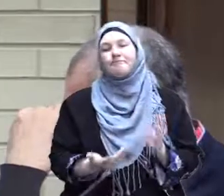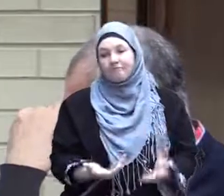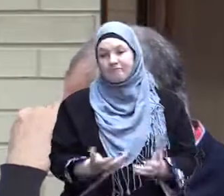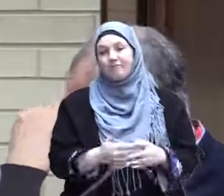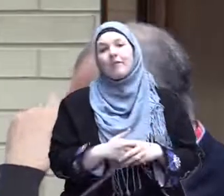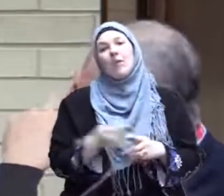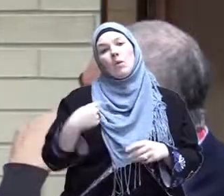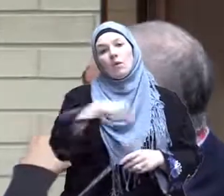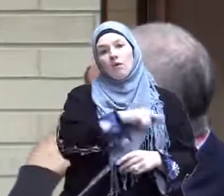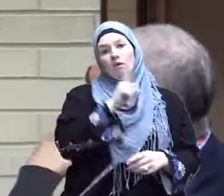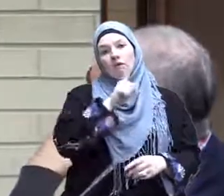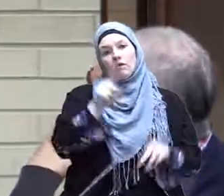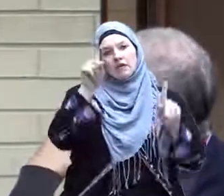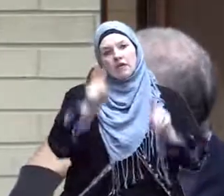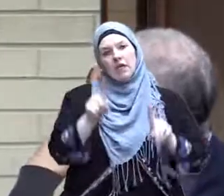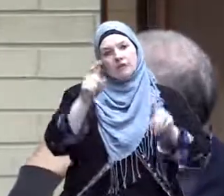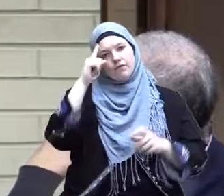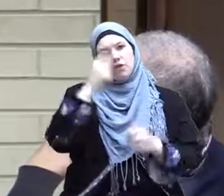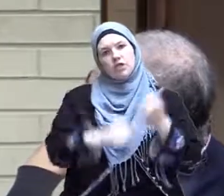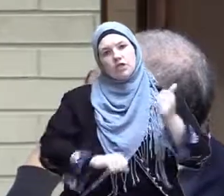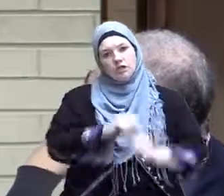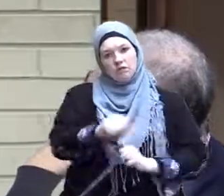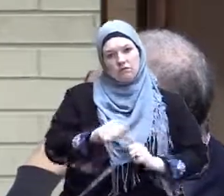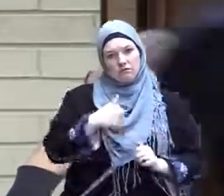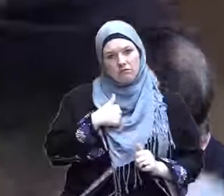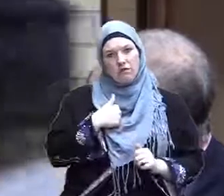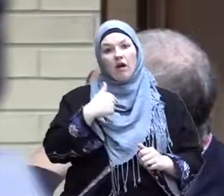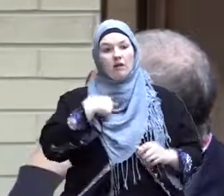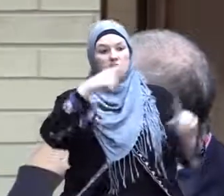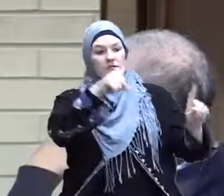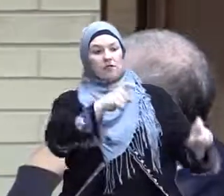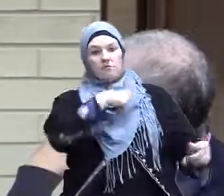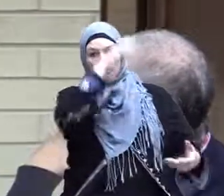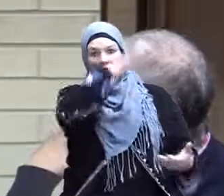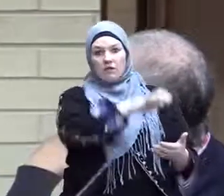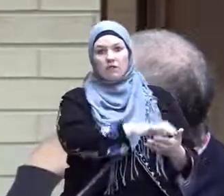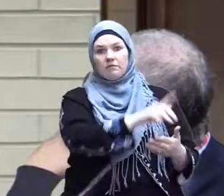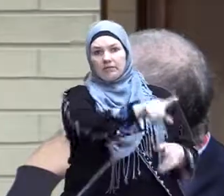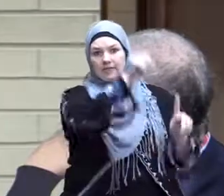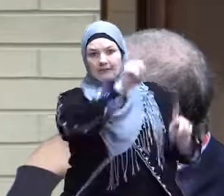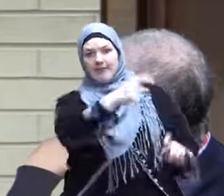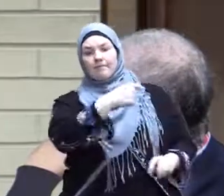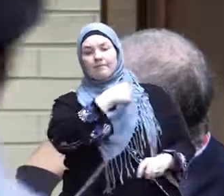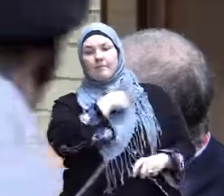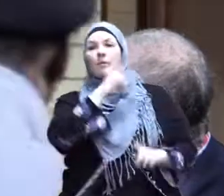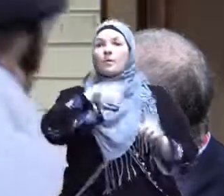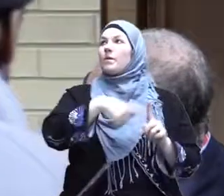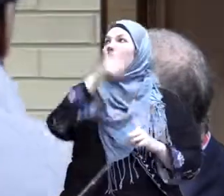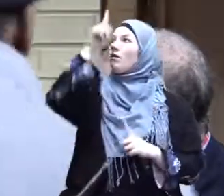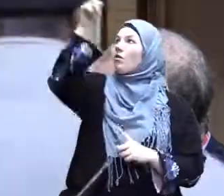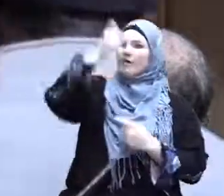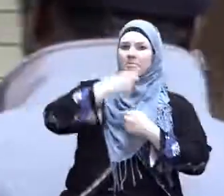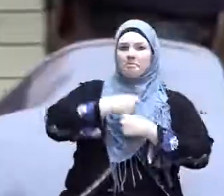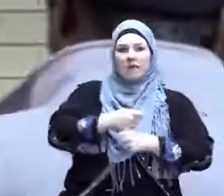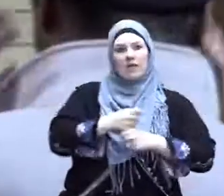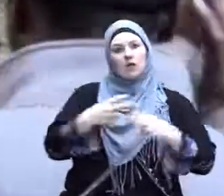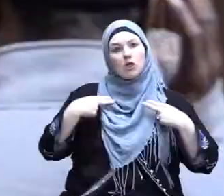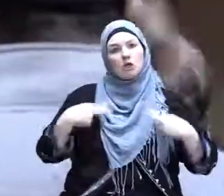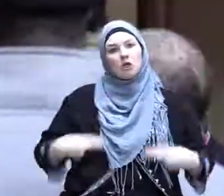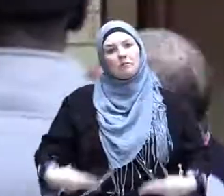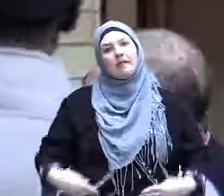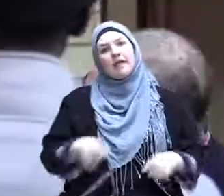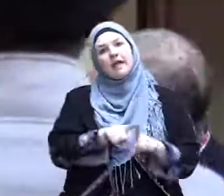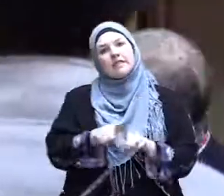We are the test for each other. When Allah subhanahu wa ta'ala created us, He made us as